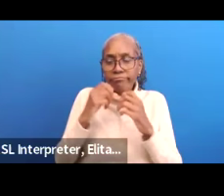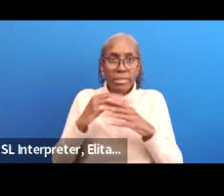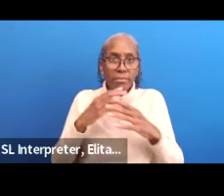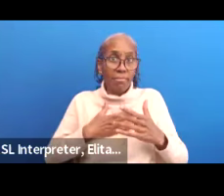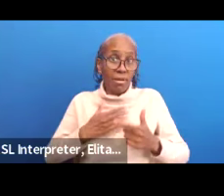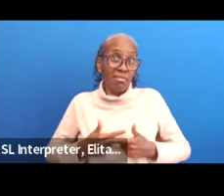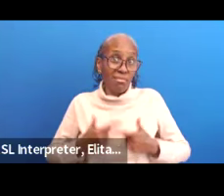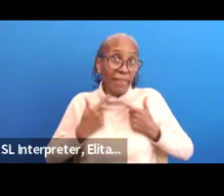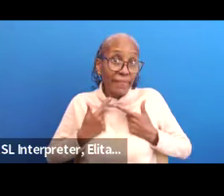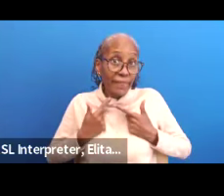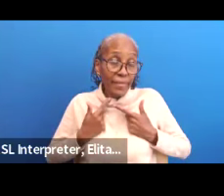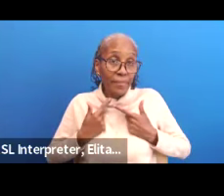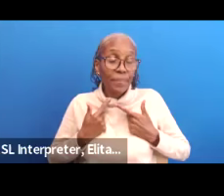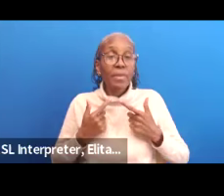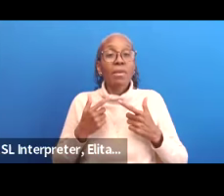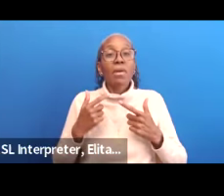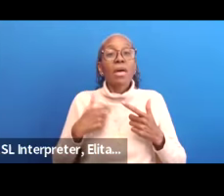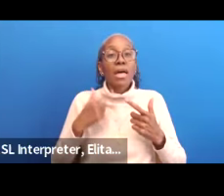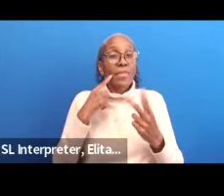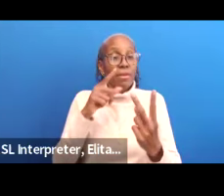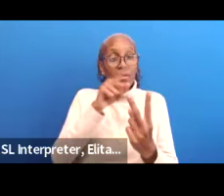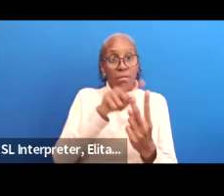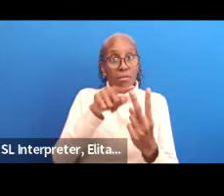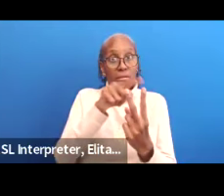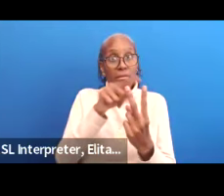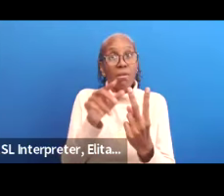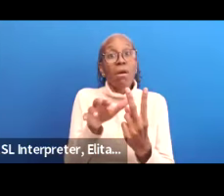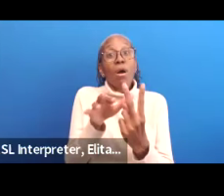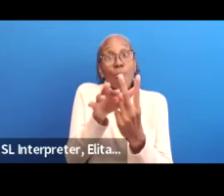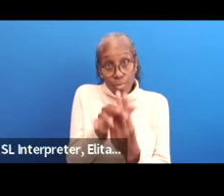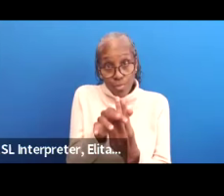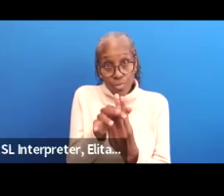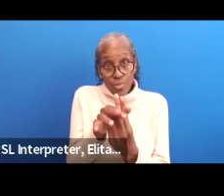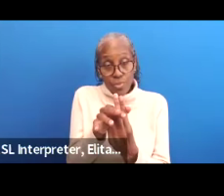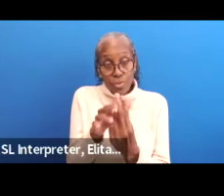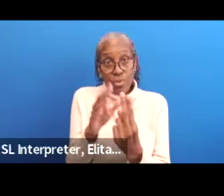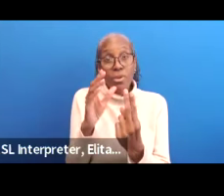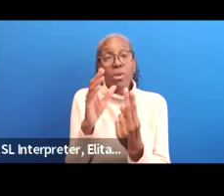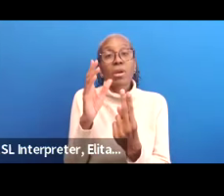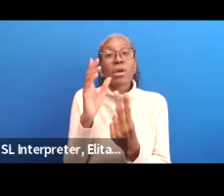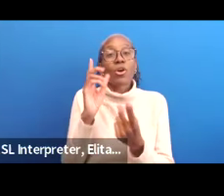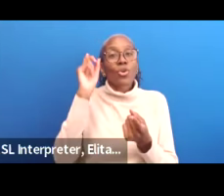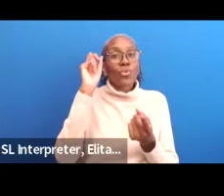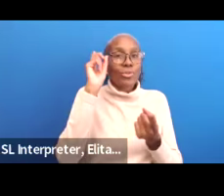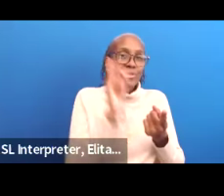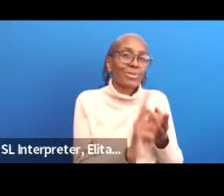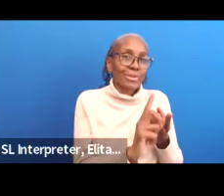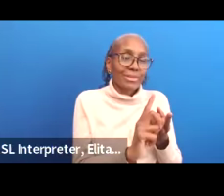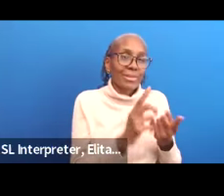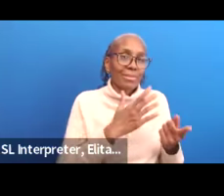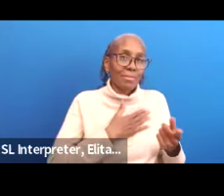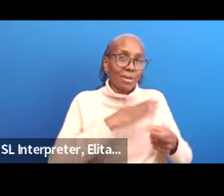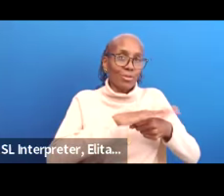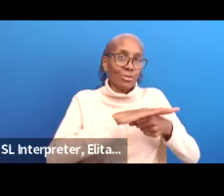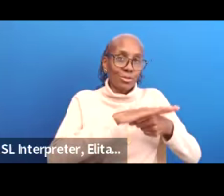And I think the combination of both of them decreases stress